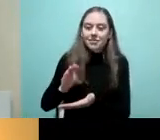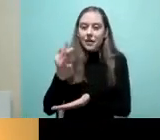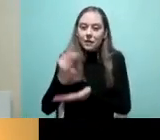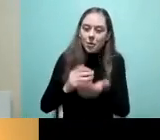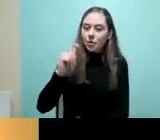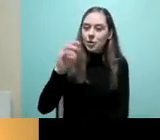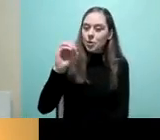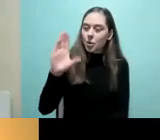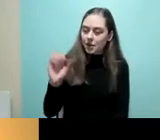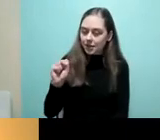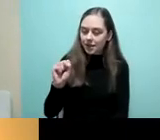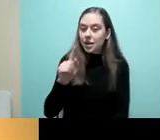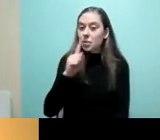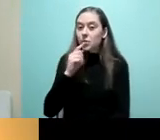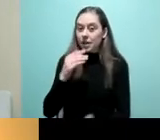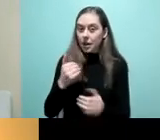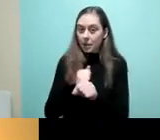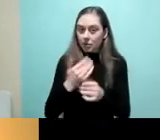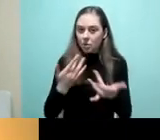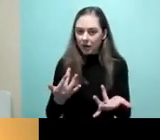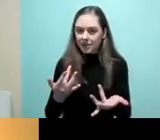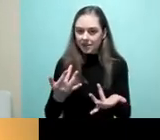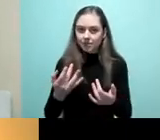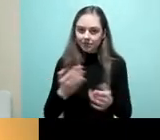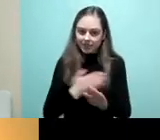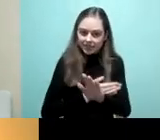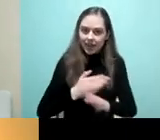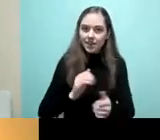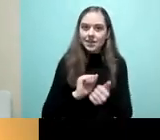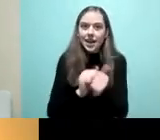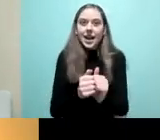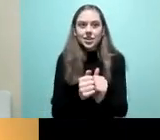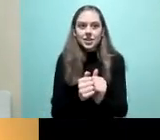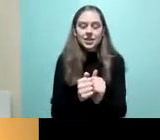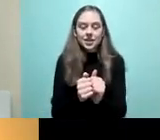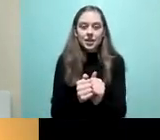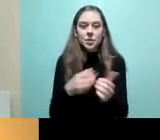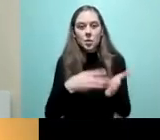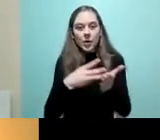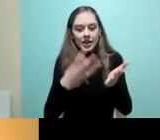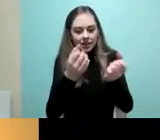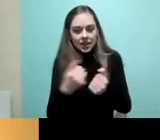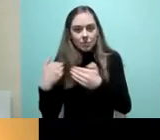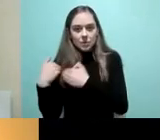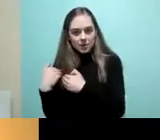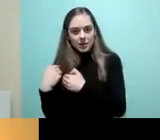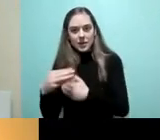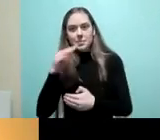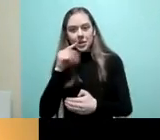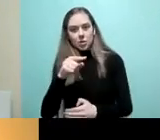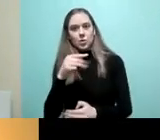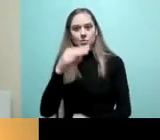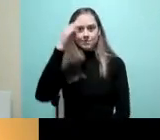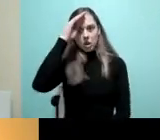initiating action. When you take responsibility, you're in charge.